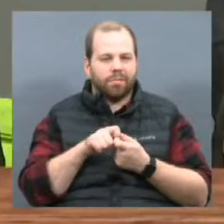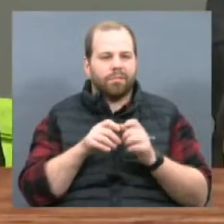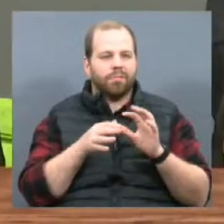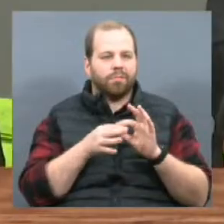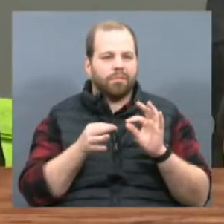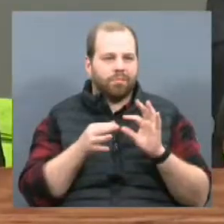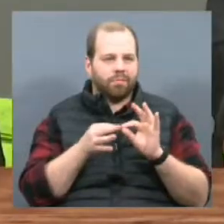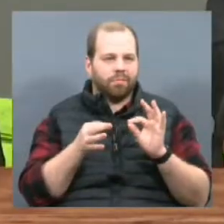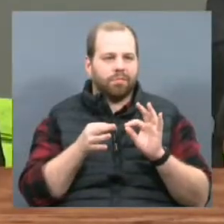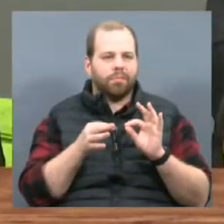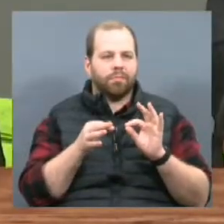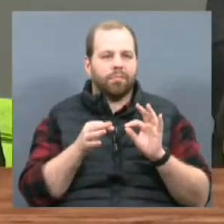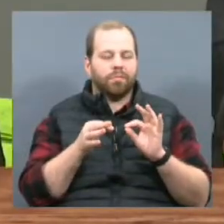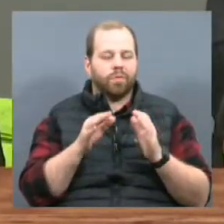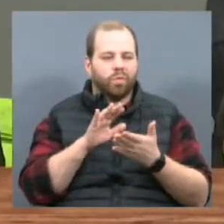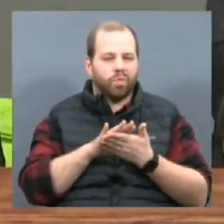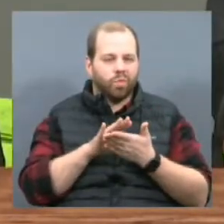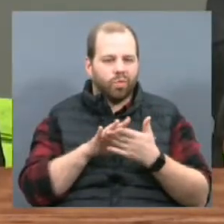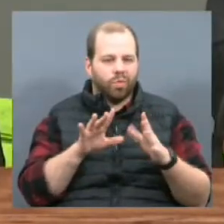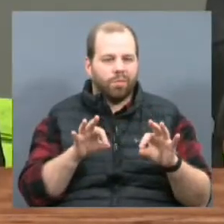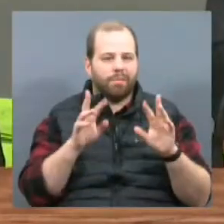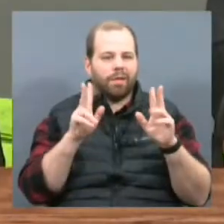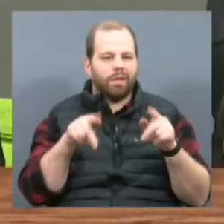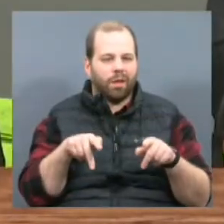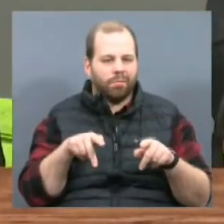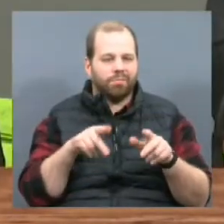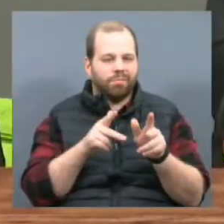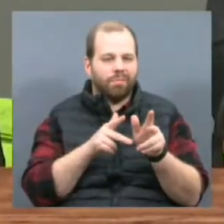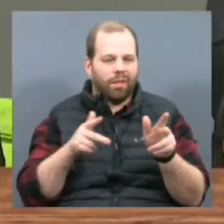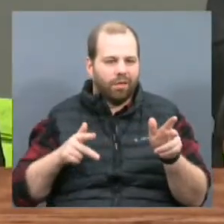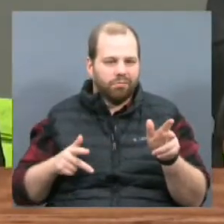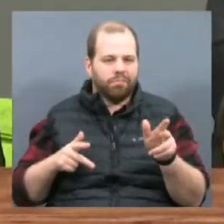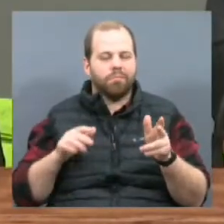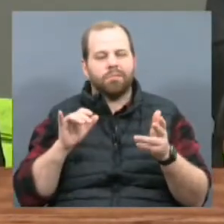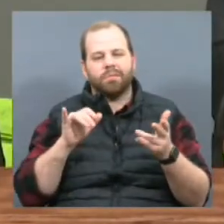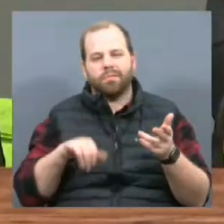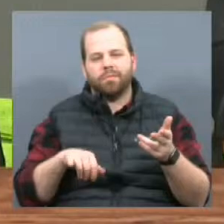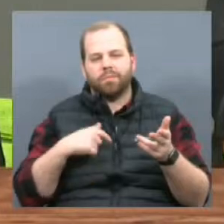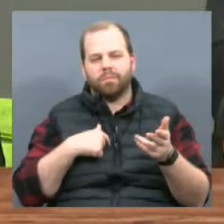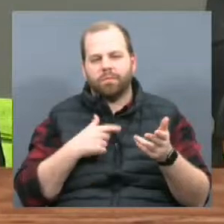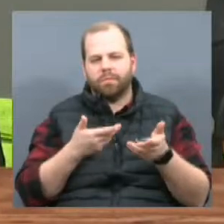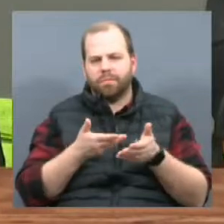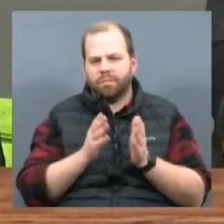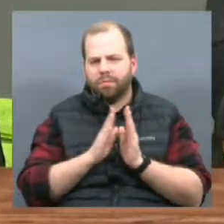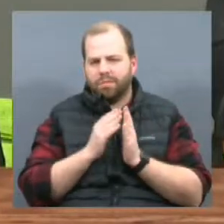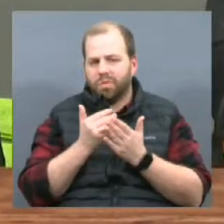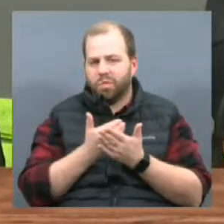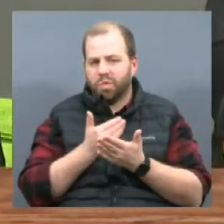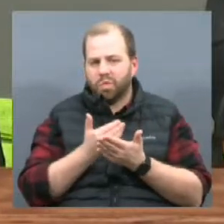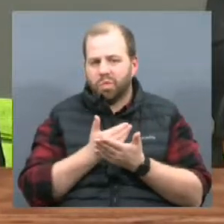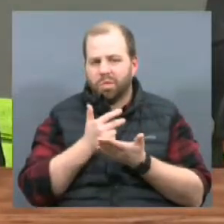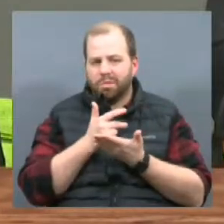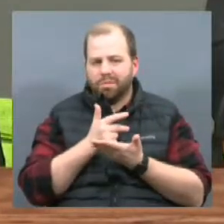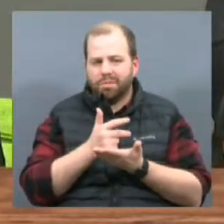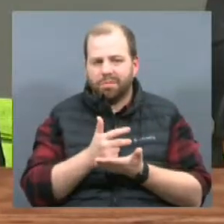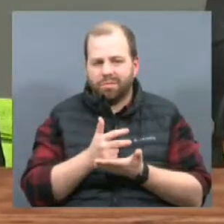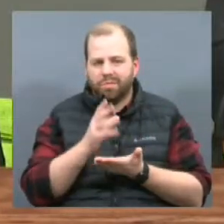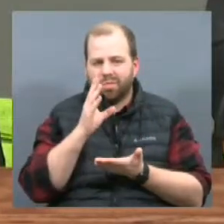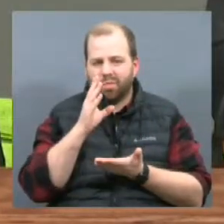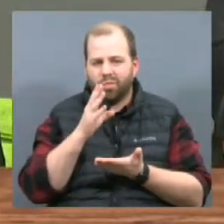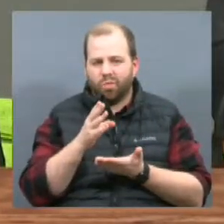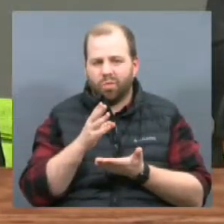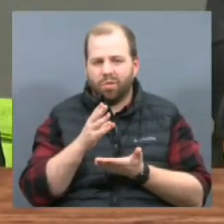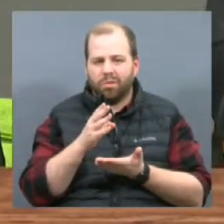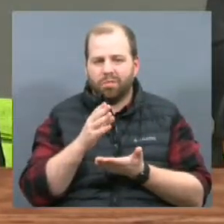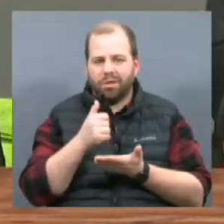mentioned the school pickup. School pickup line. So that's why I was asking, is this new construction, this new parking spot, will that